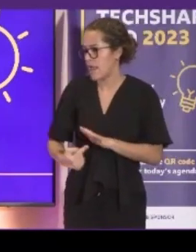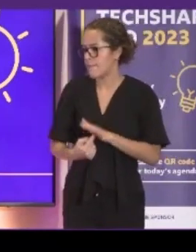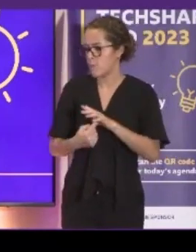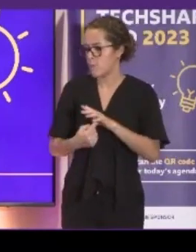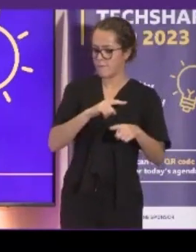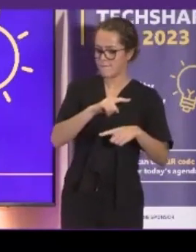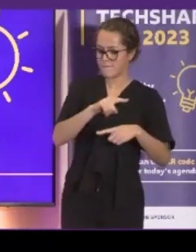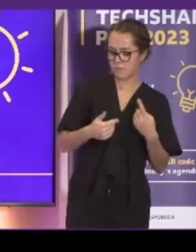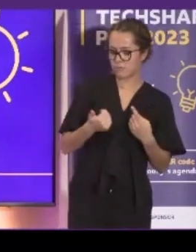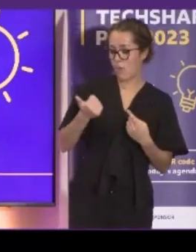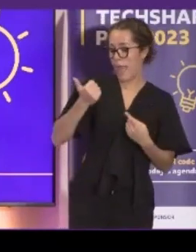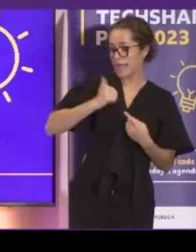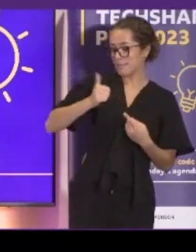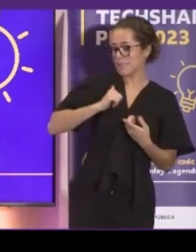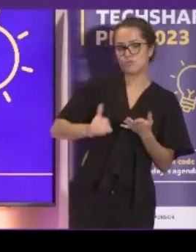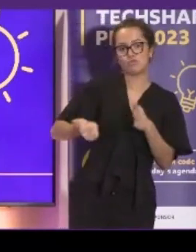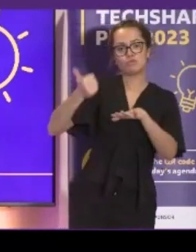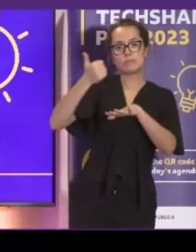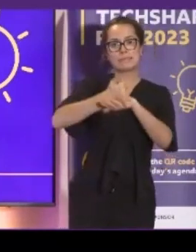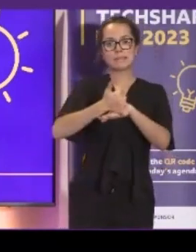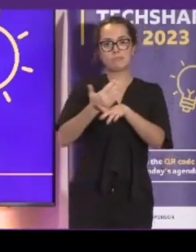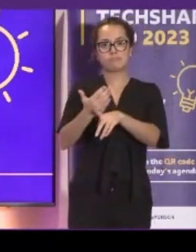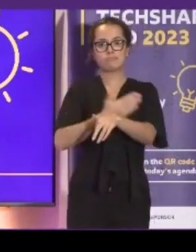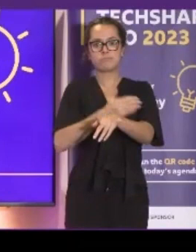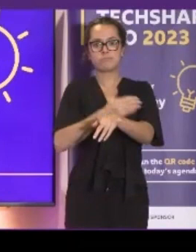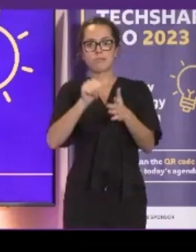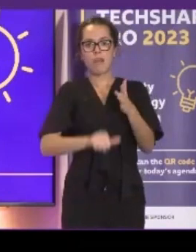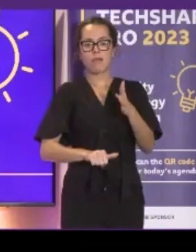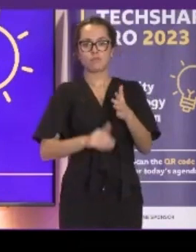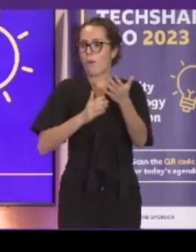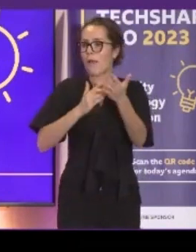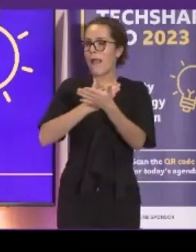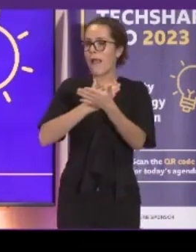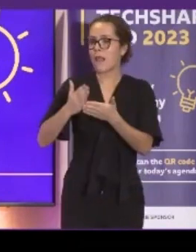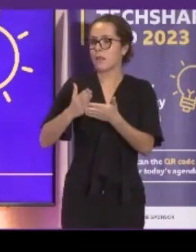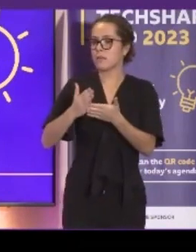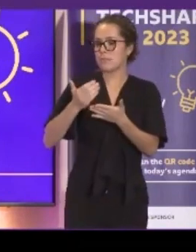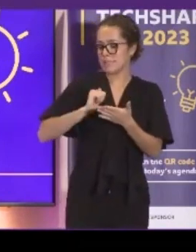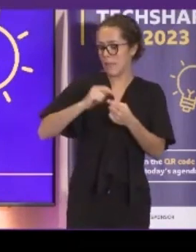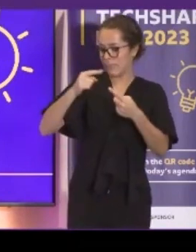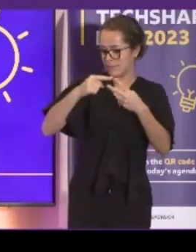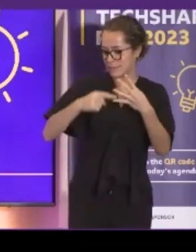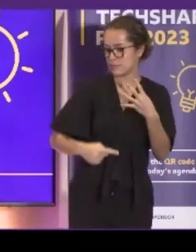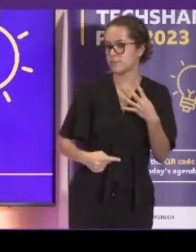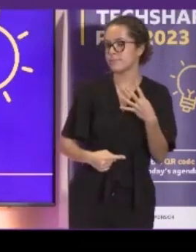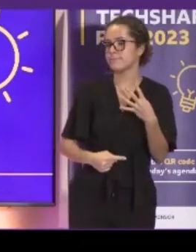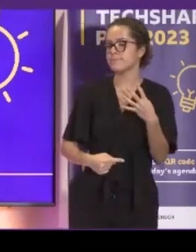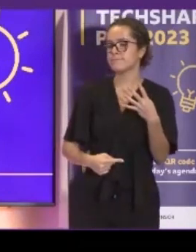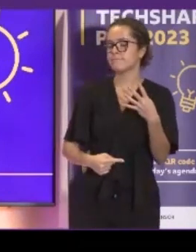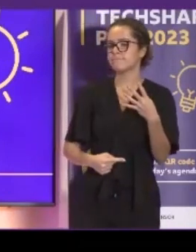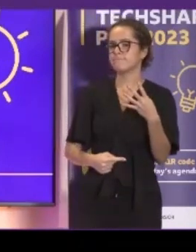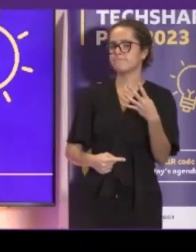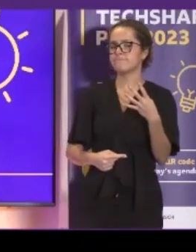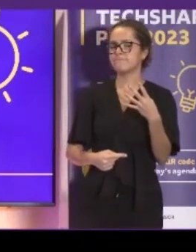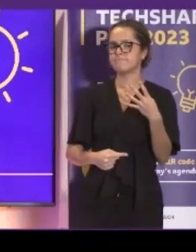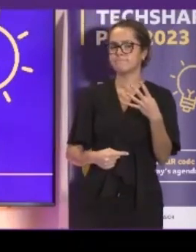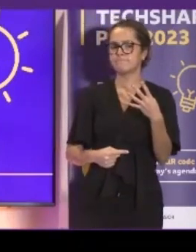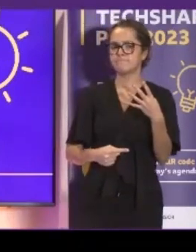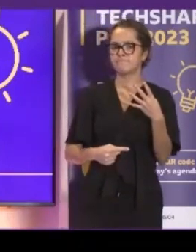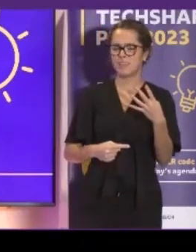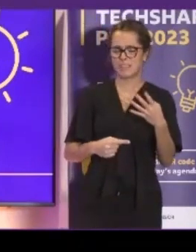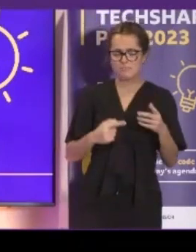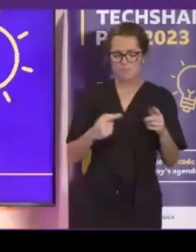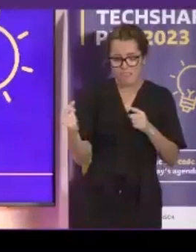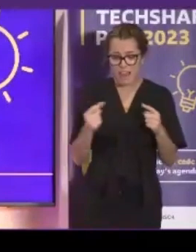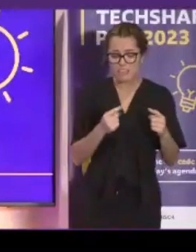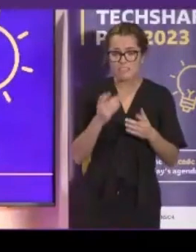expectations right up from the start as well. Absolutely. I mean, of course, we've been having challenges, right?